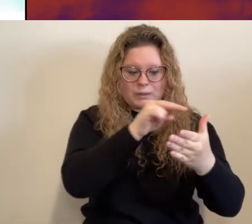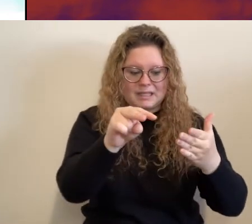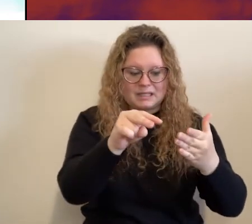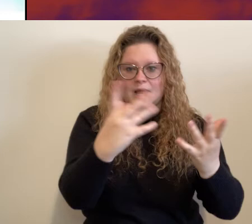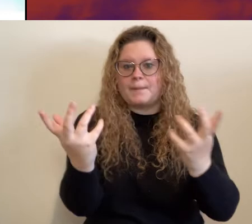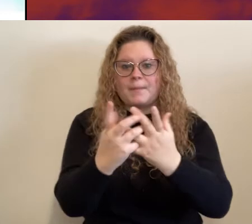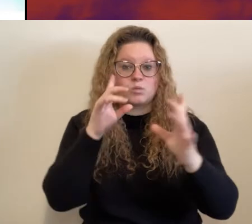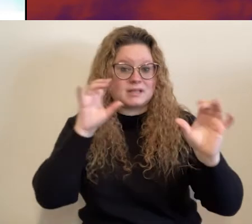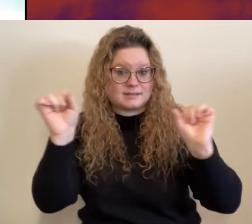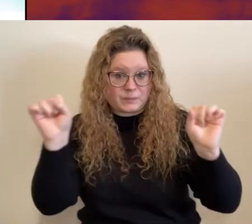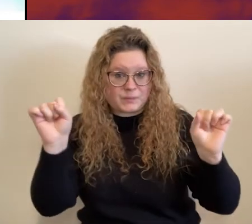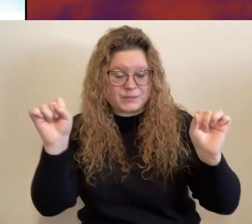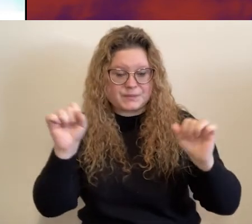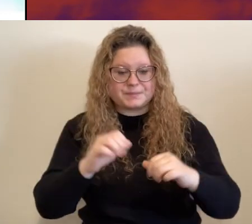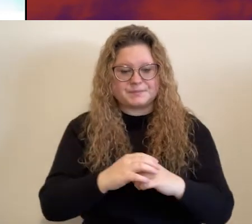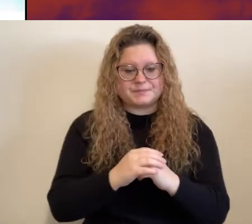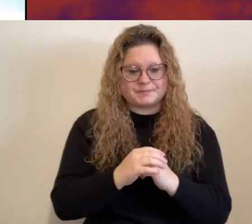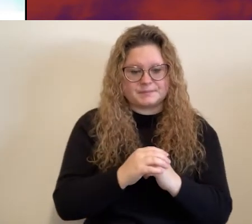sound. So when I'm doing my